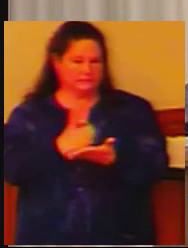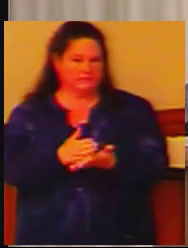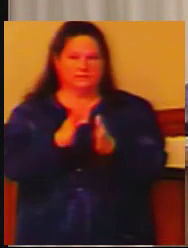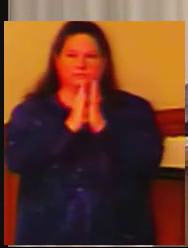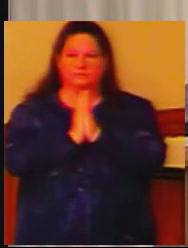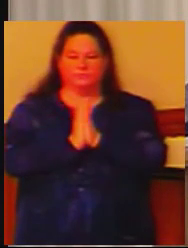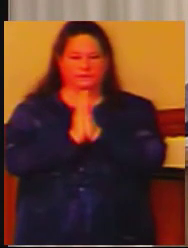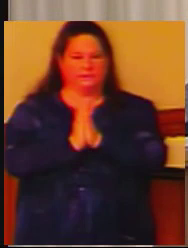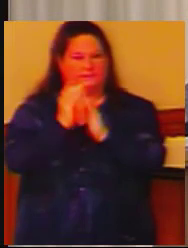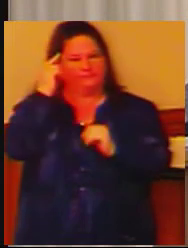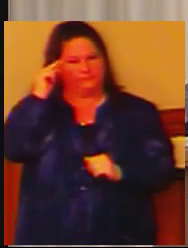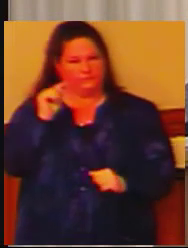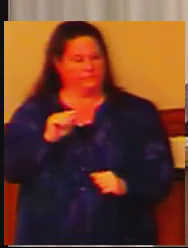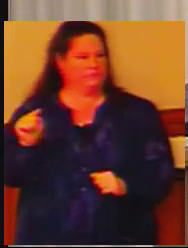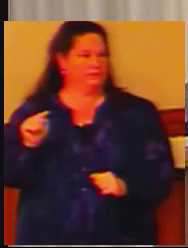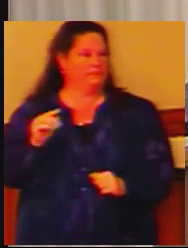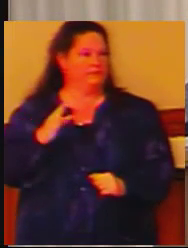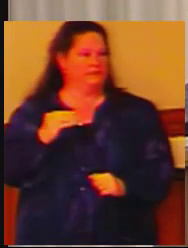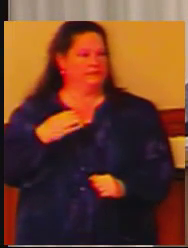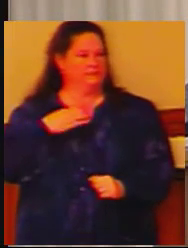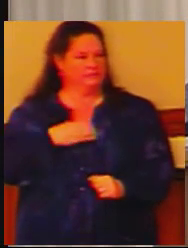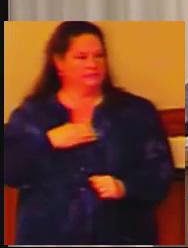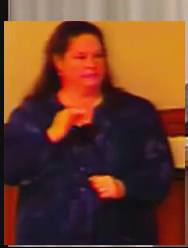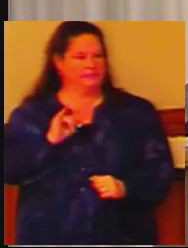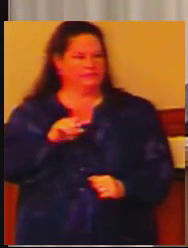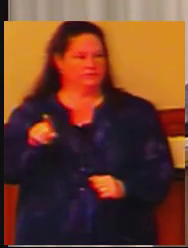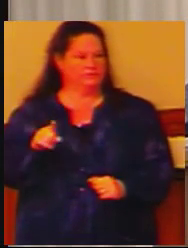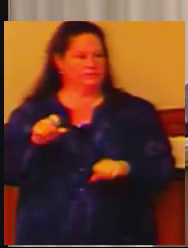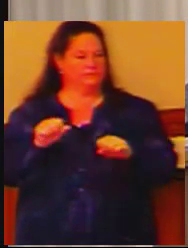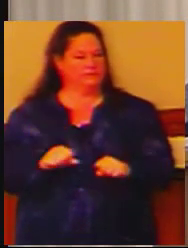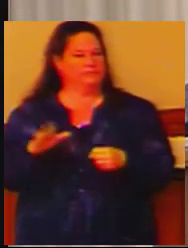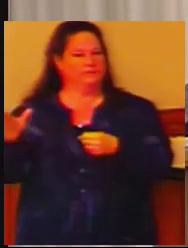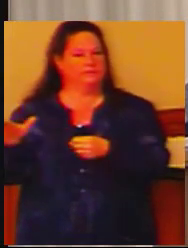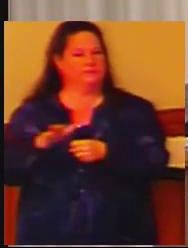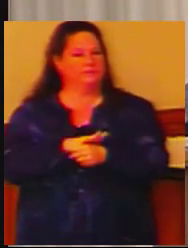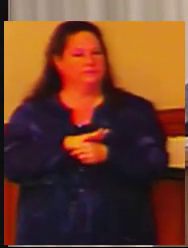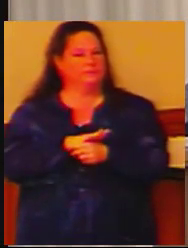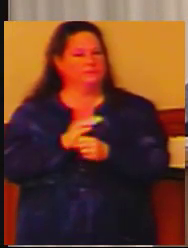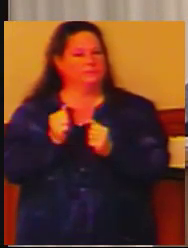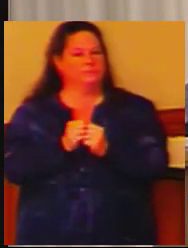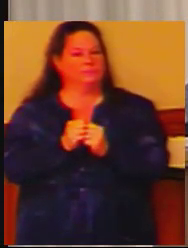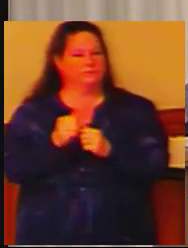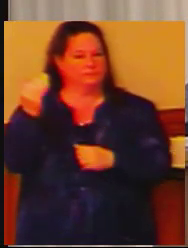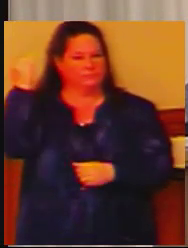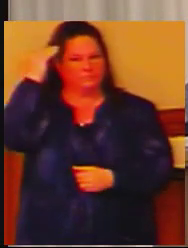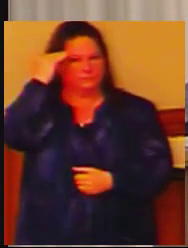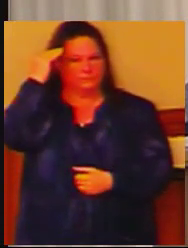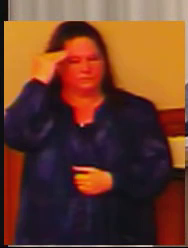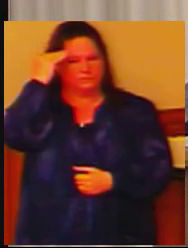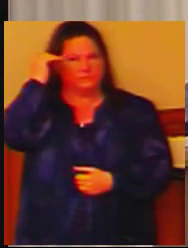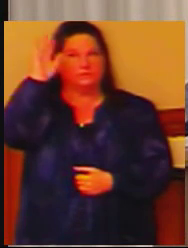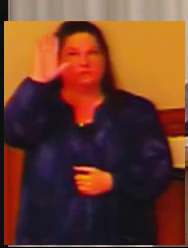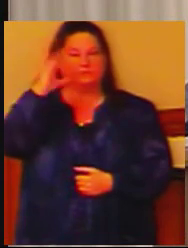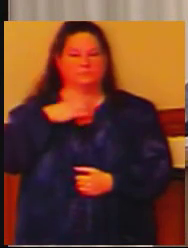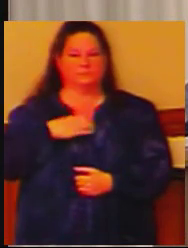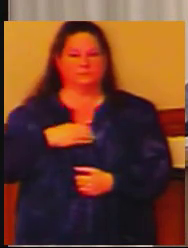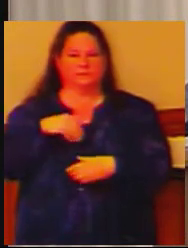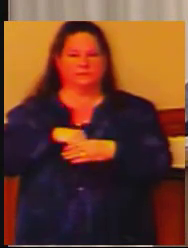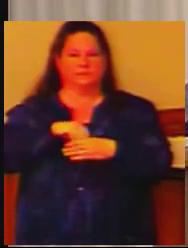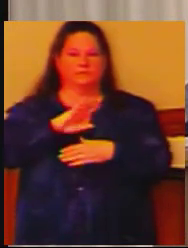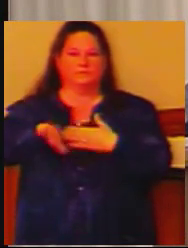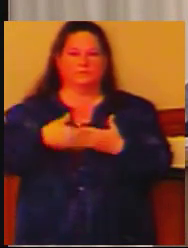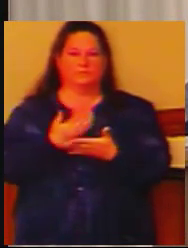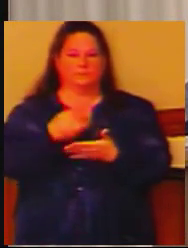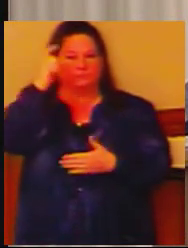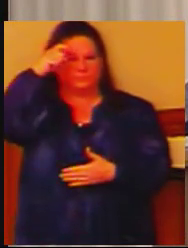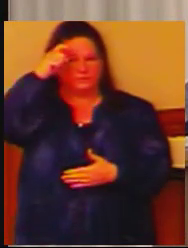pray for you and to desire that you might be filled with the knowledge of his will in all